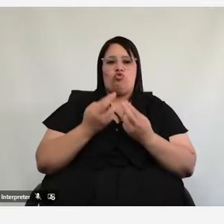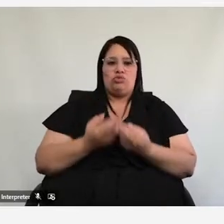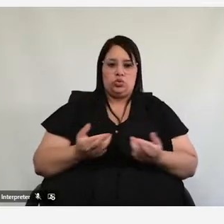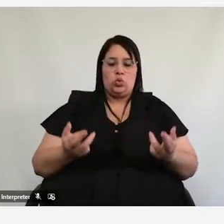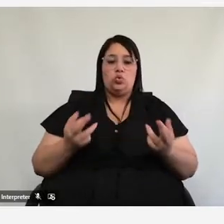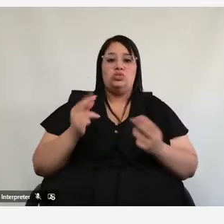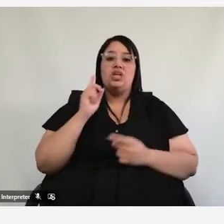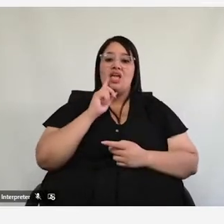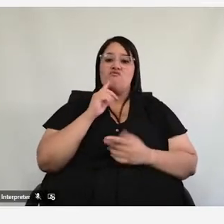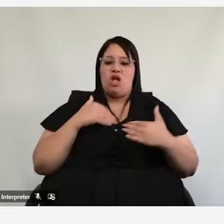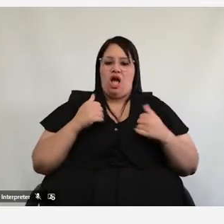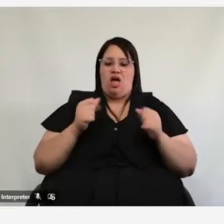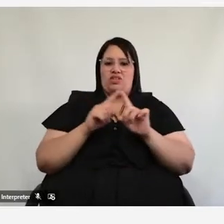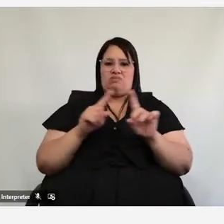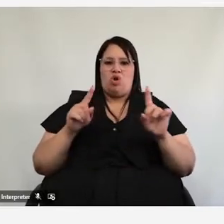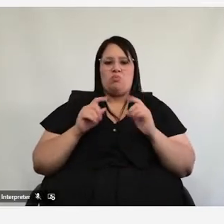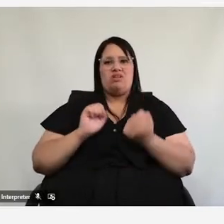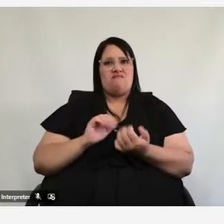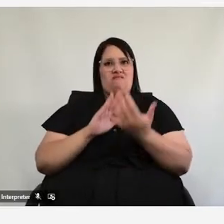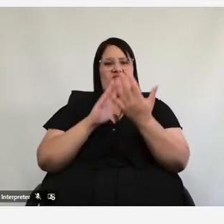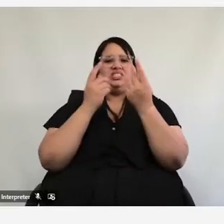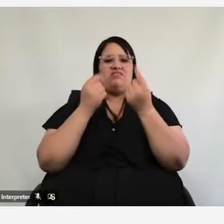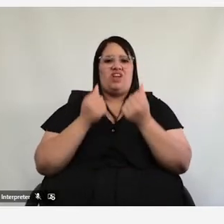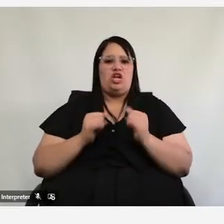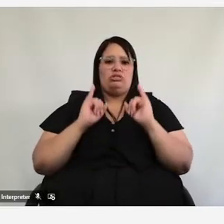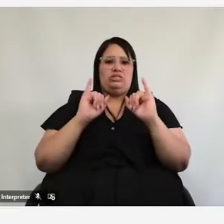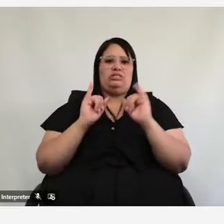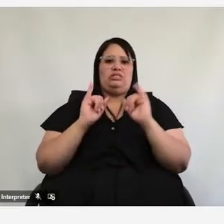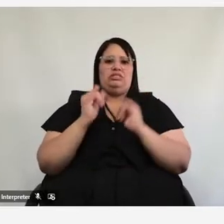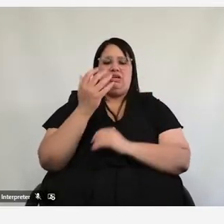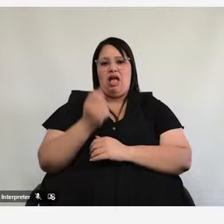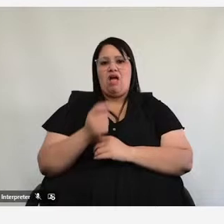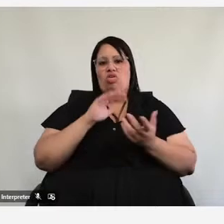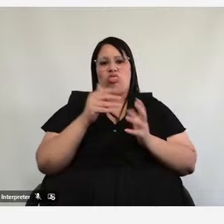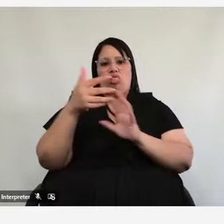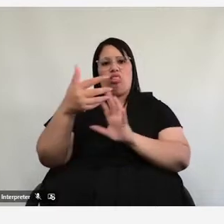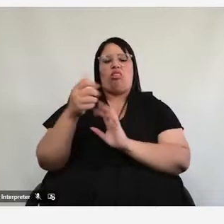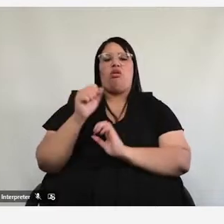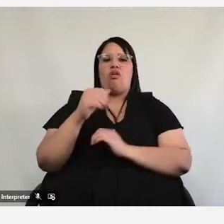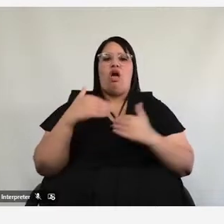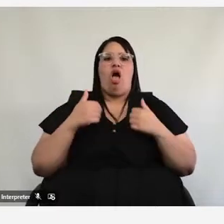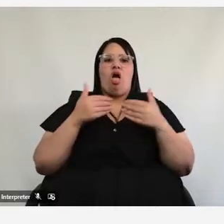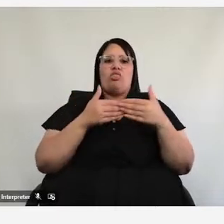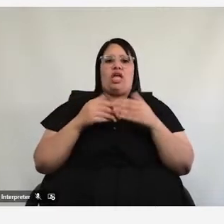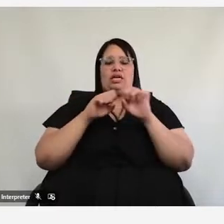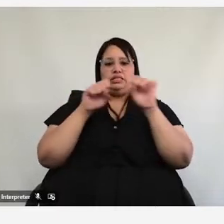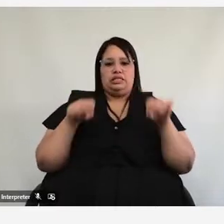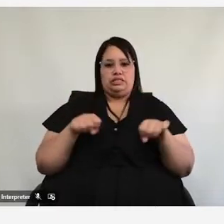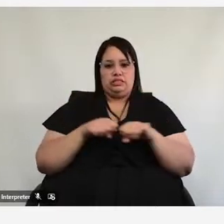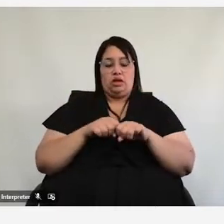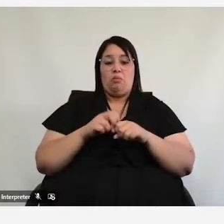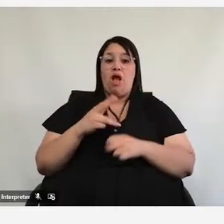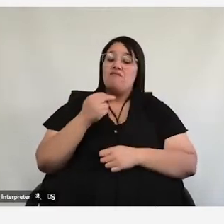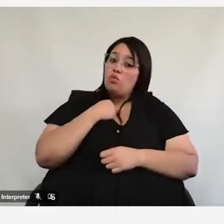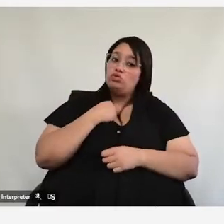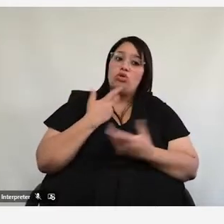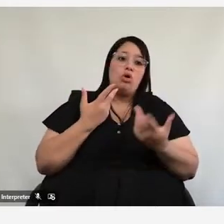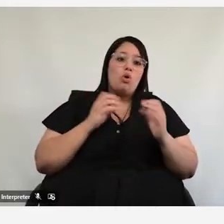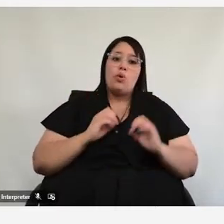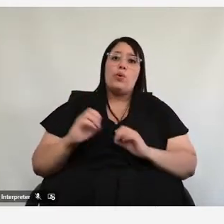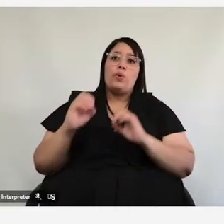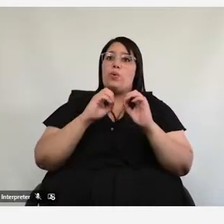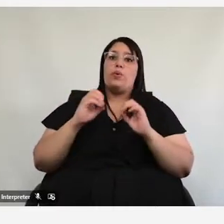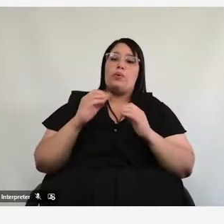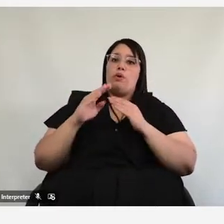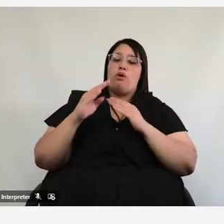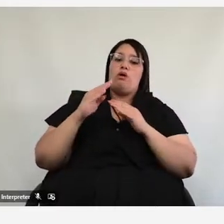Every health department is facing a financial crisis that jeopardizes its healthcare system. Unfortunately, no one is immune,